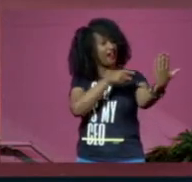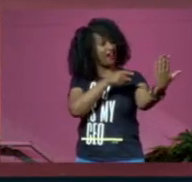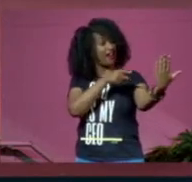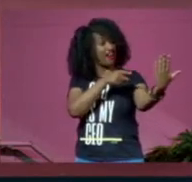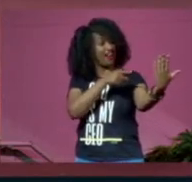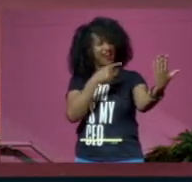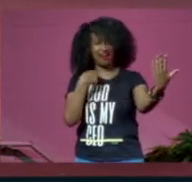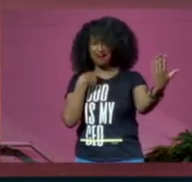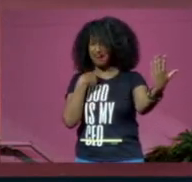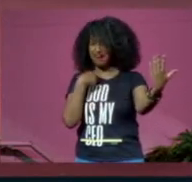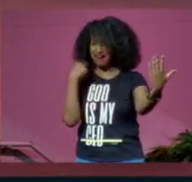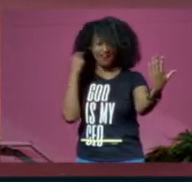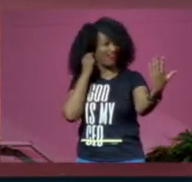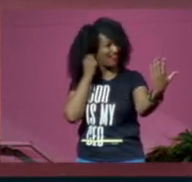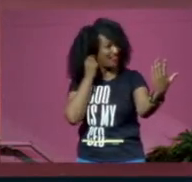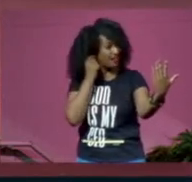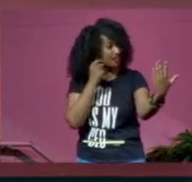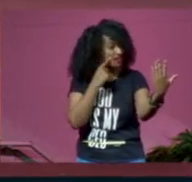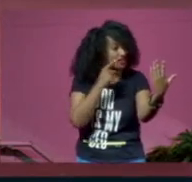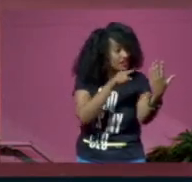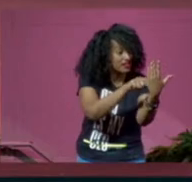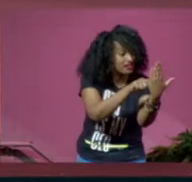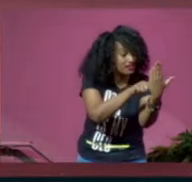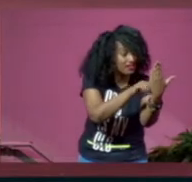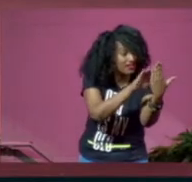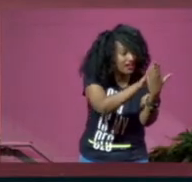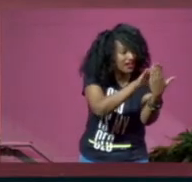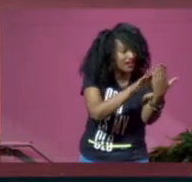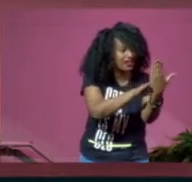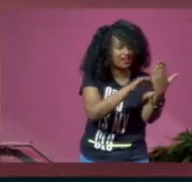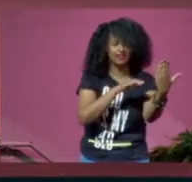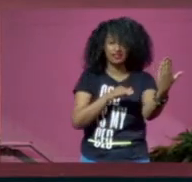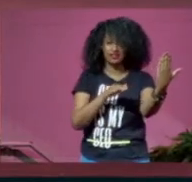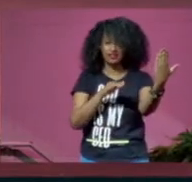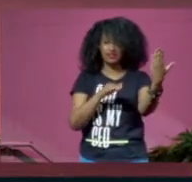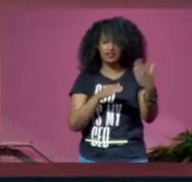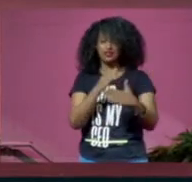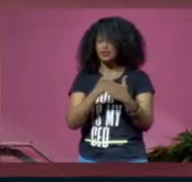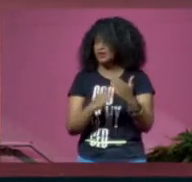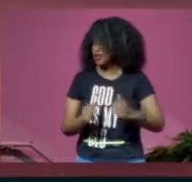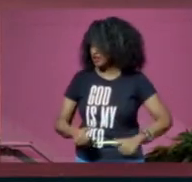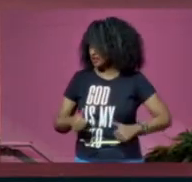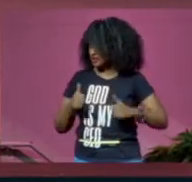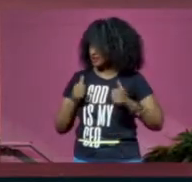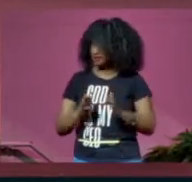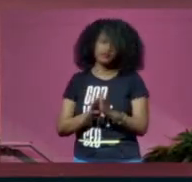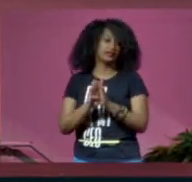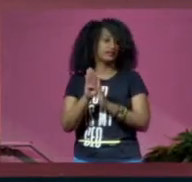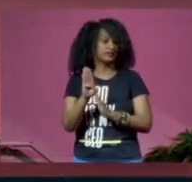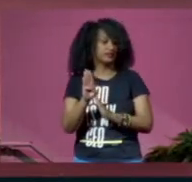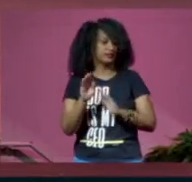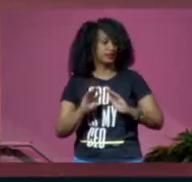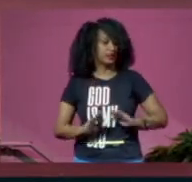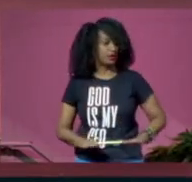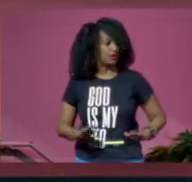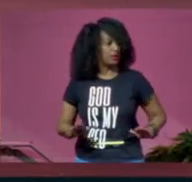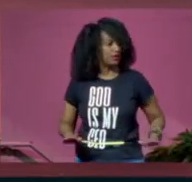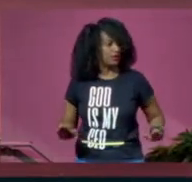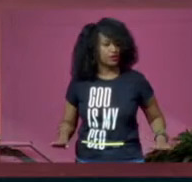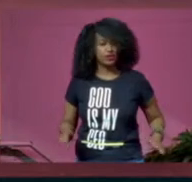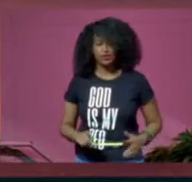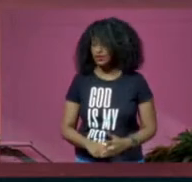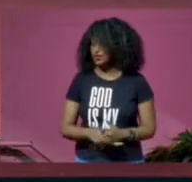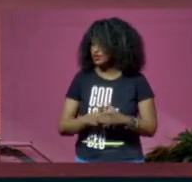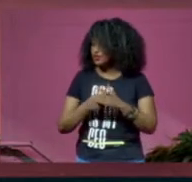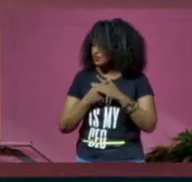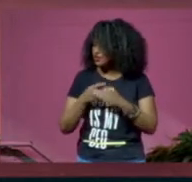for Lacan, this mirror stage is important because it is the stage of development in children, where Lacan says that they begin to develop,